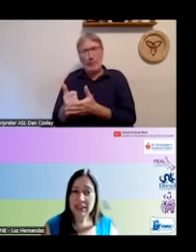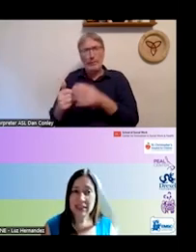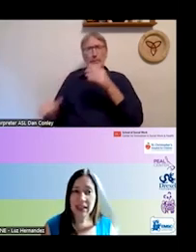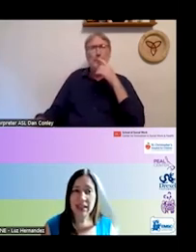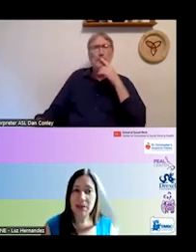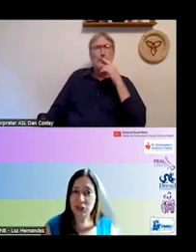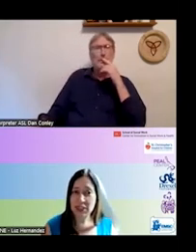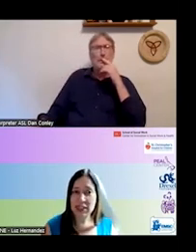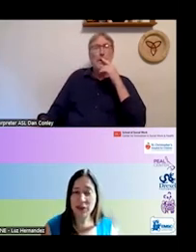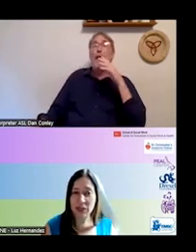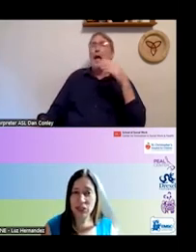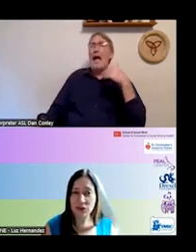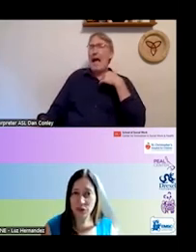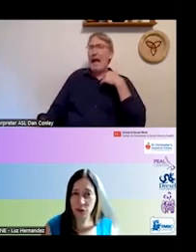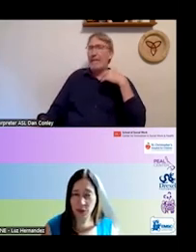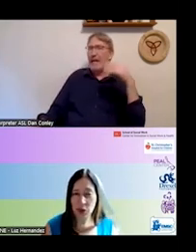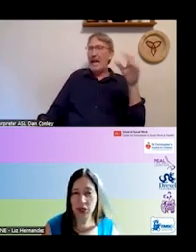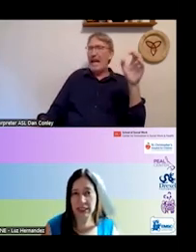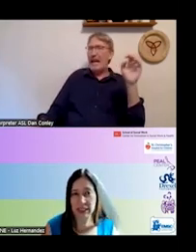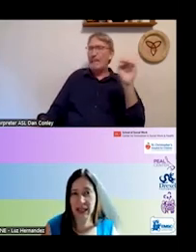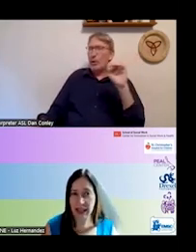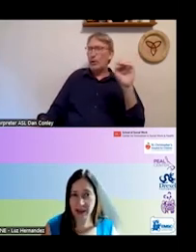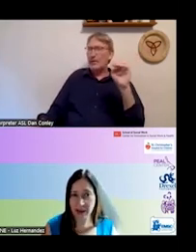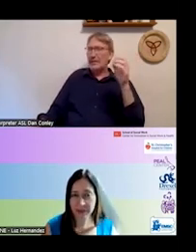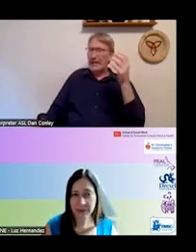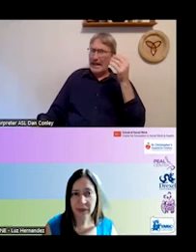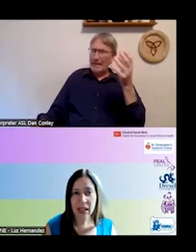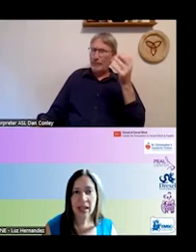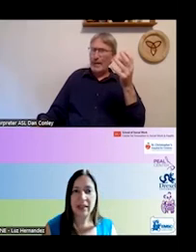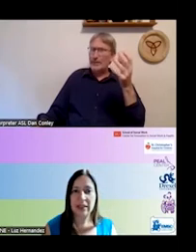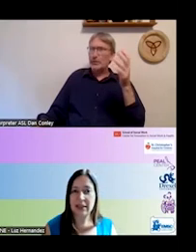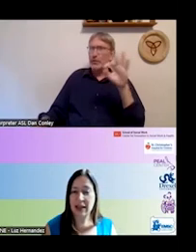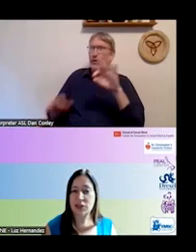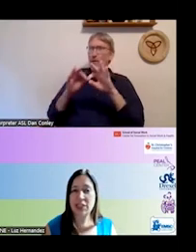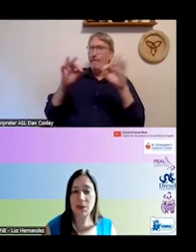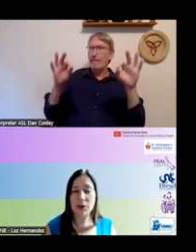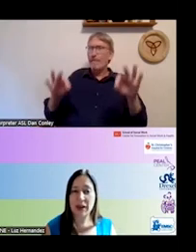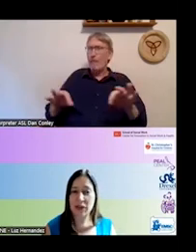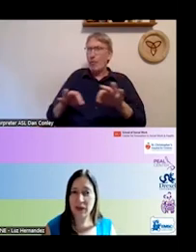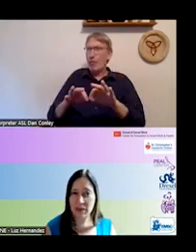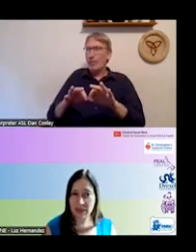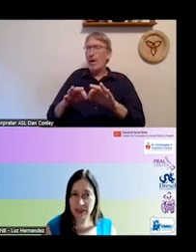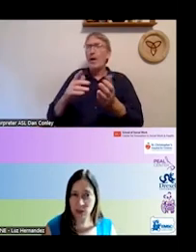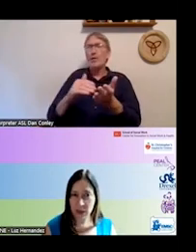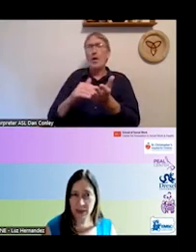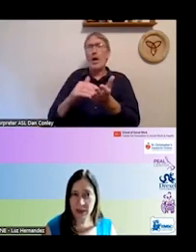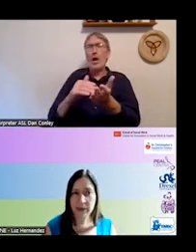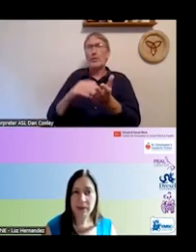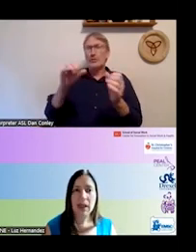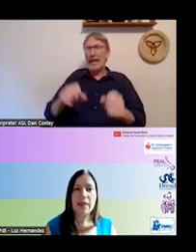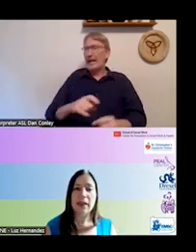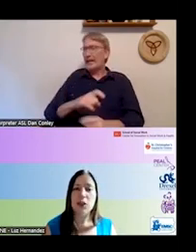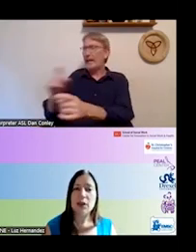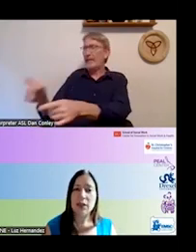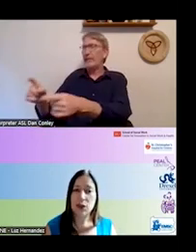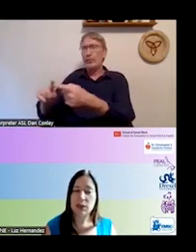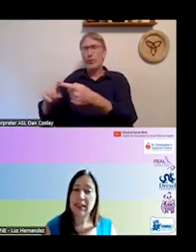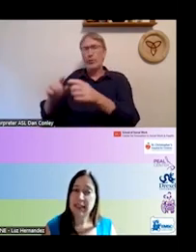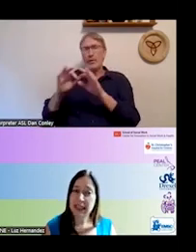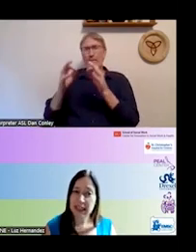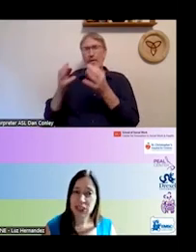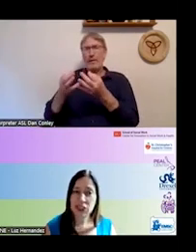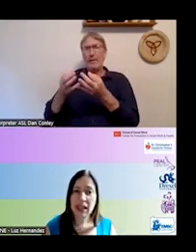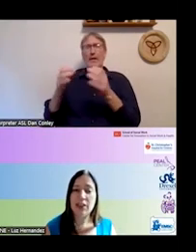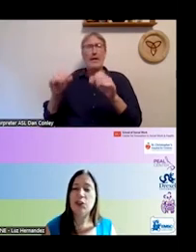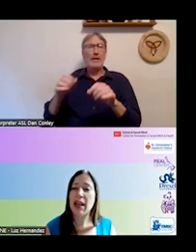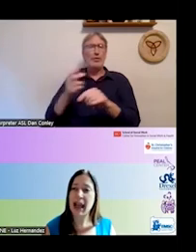there is an emergency information form called EIF that the doctors can provide the families with that you can use. It